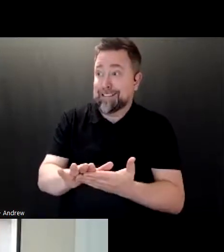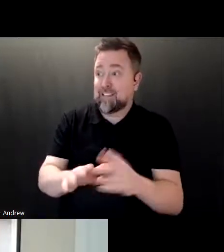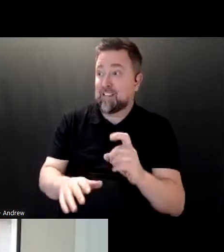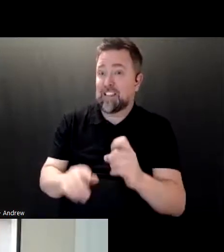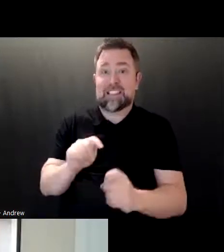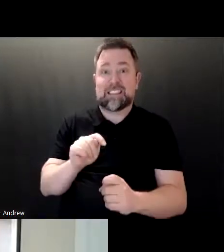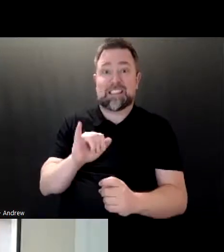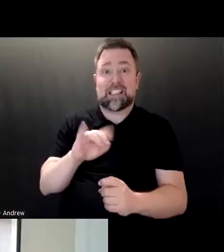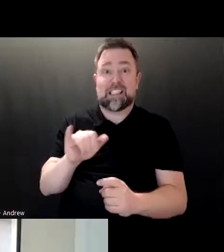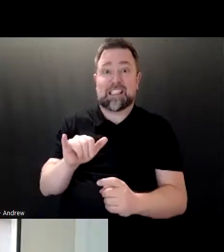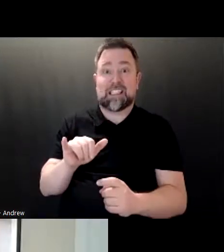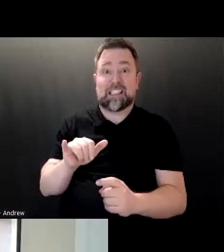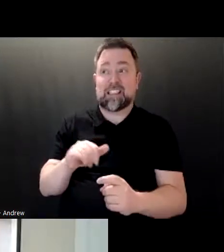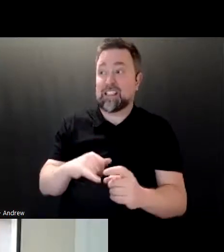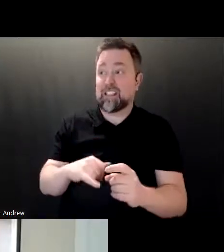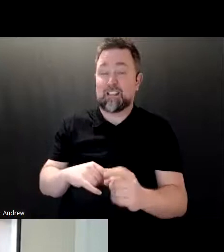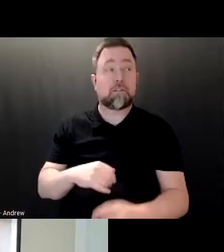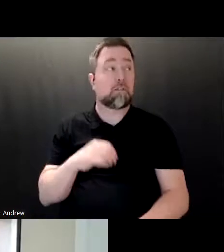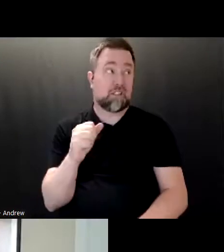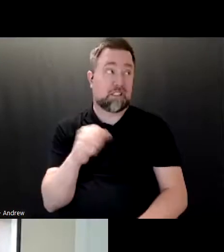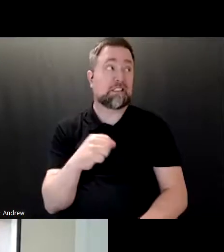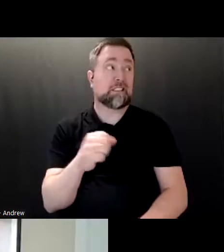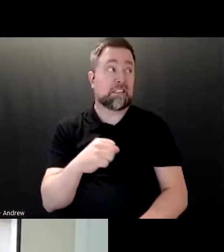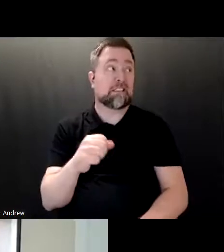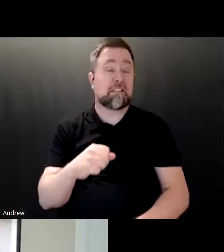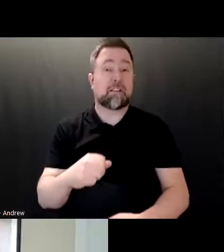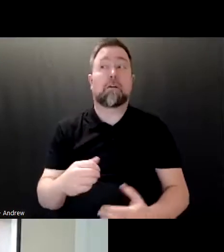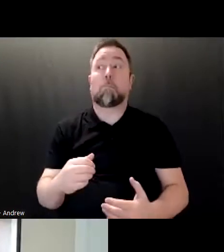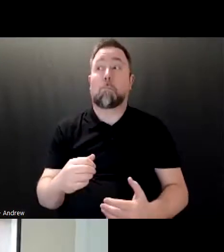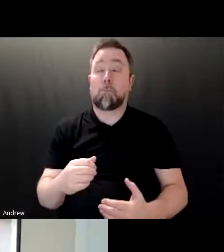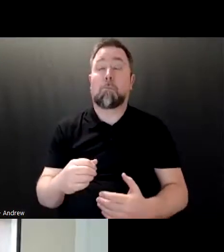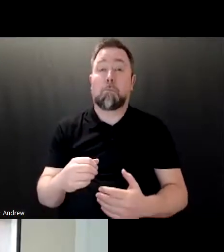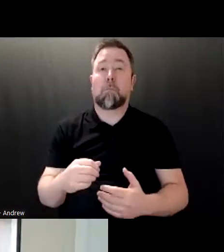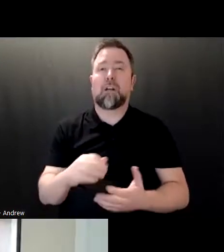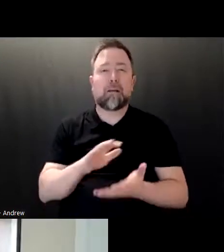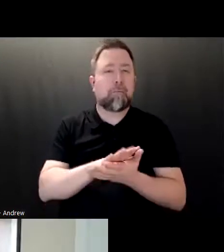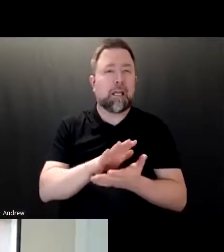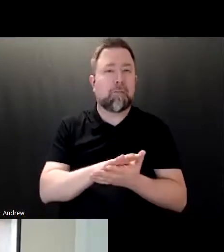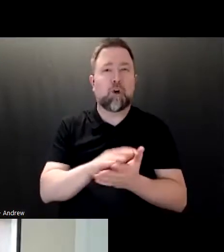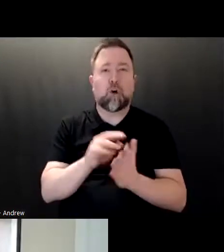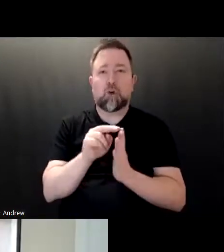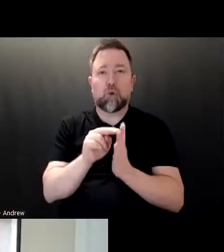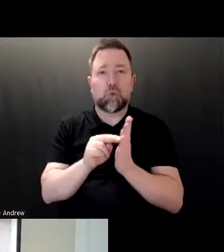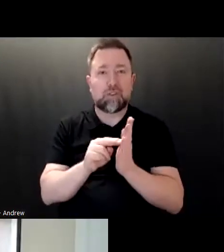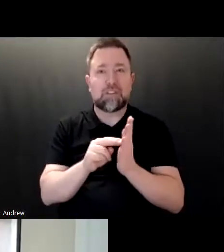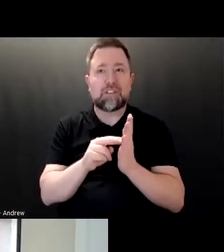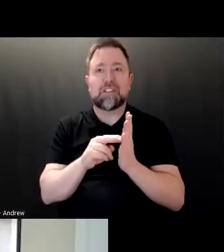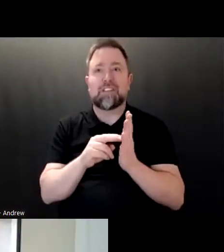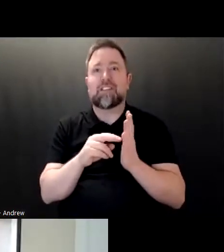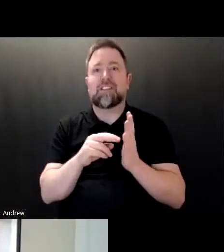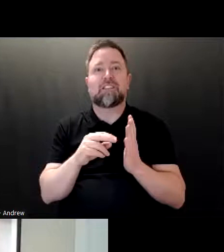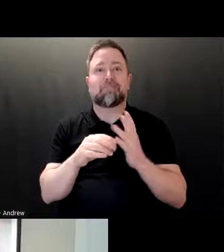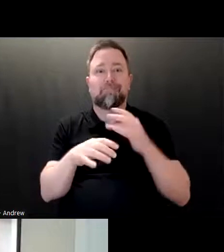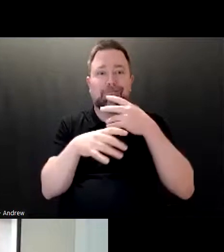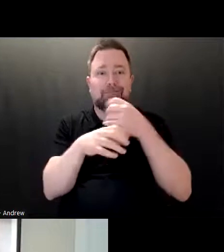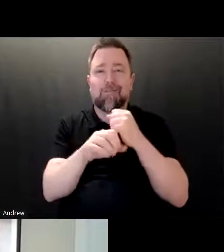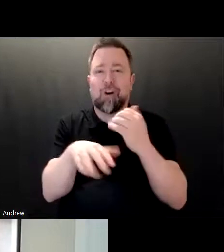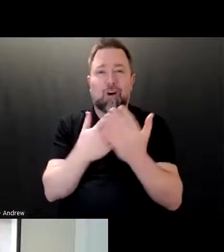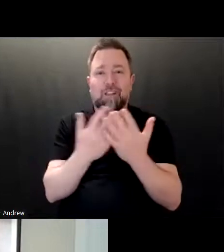get submitted from these high school students continually blows us away. And we really enjoy the opportunity to work with those